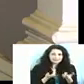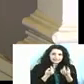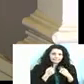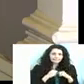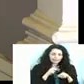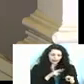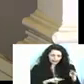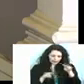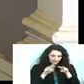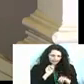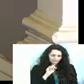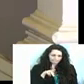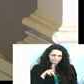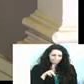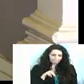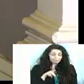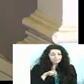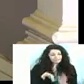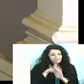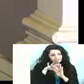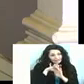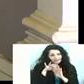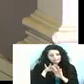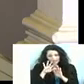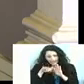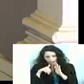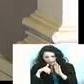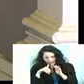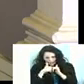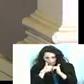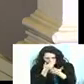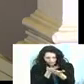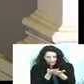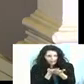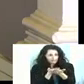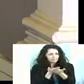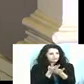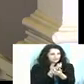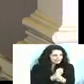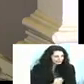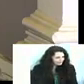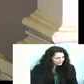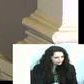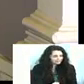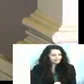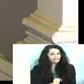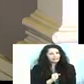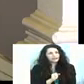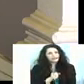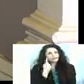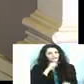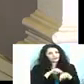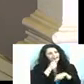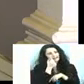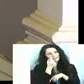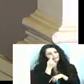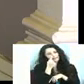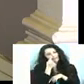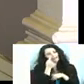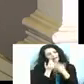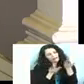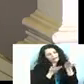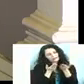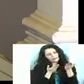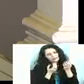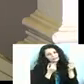look at the map and find your way here so that we can be here safely for our 11 o'clock service. Many of the